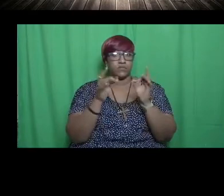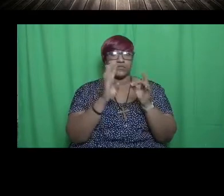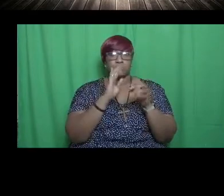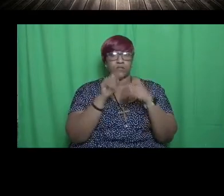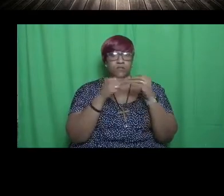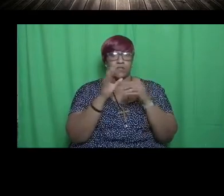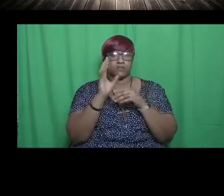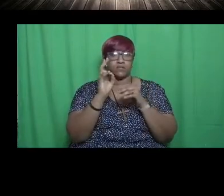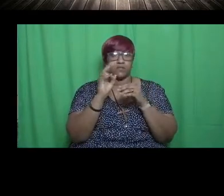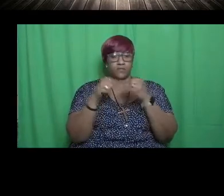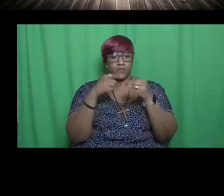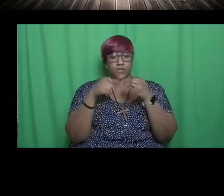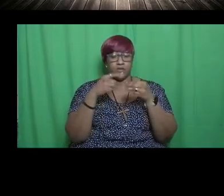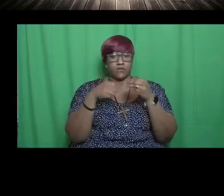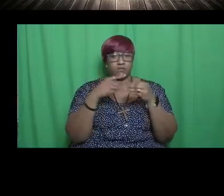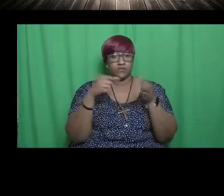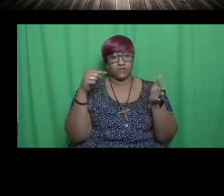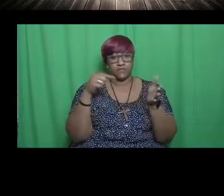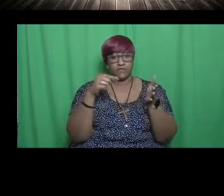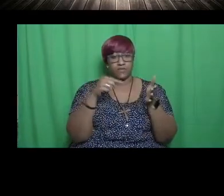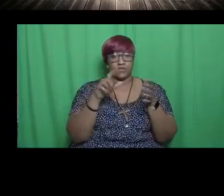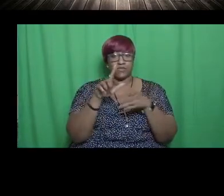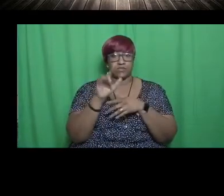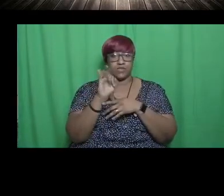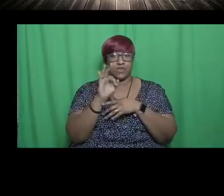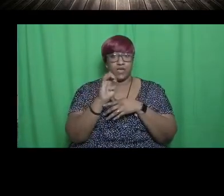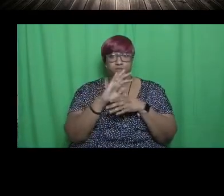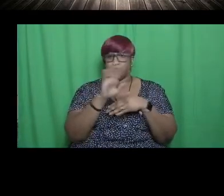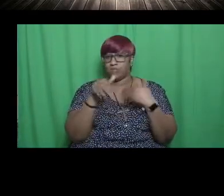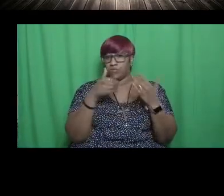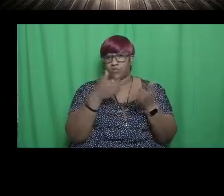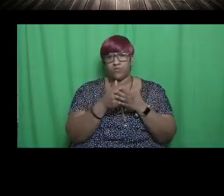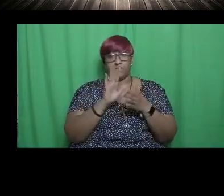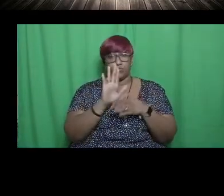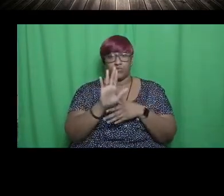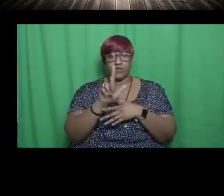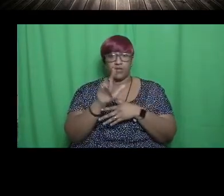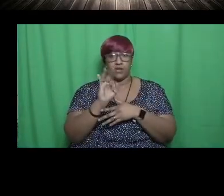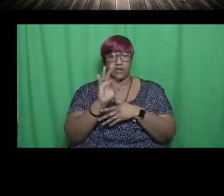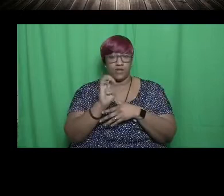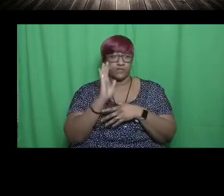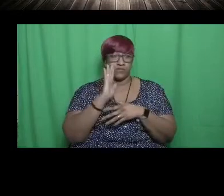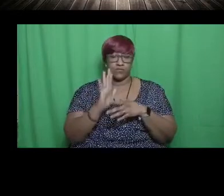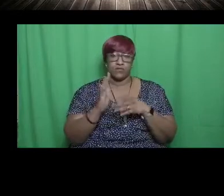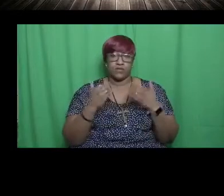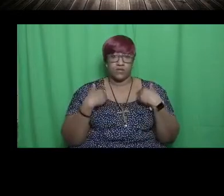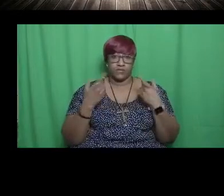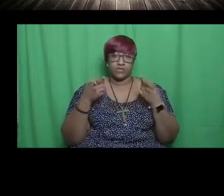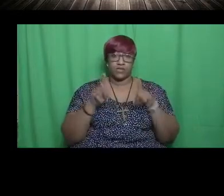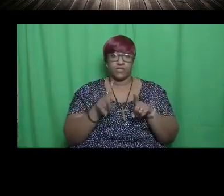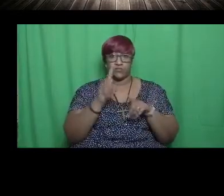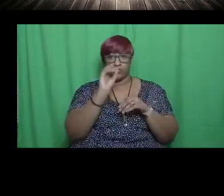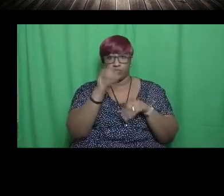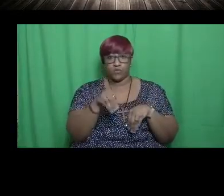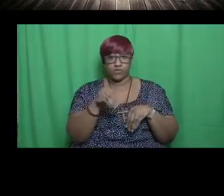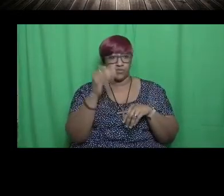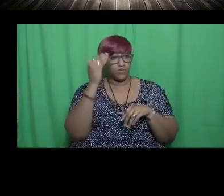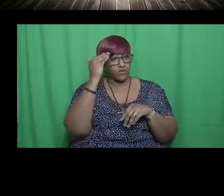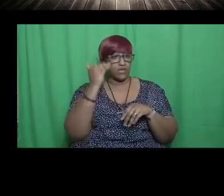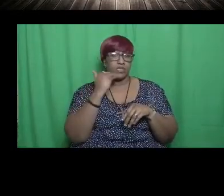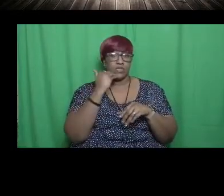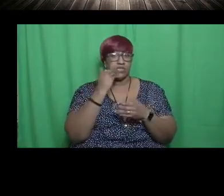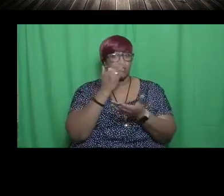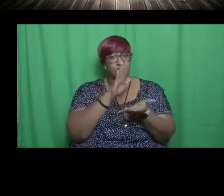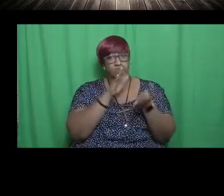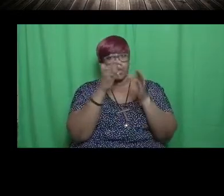7 miles of this life, which represents your whole life, there will come a day when you will put your head on that dying pillow.